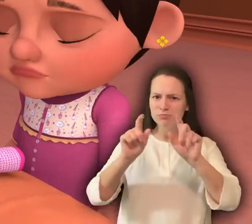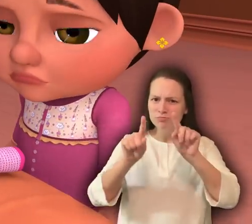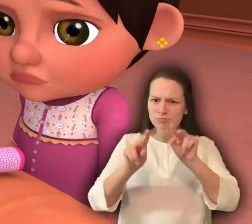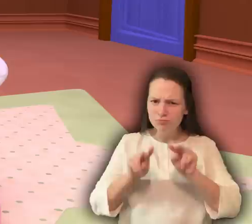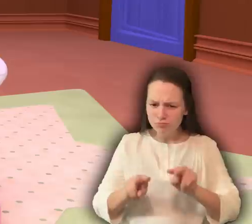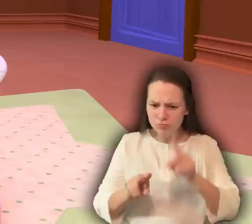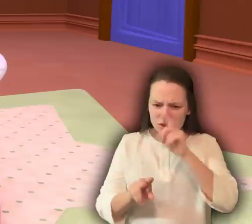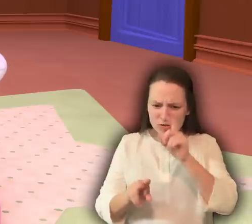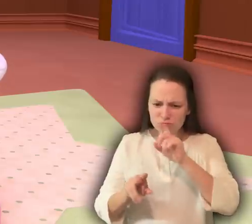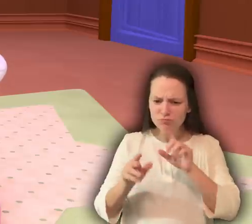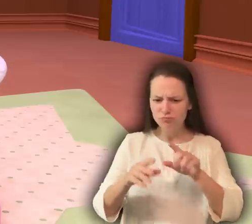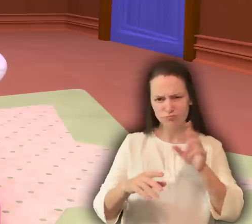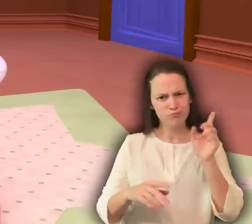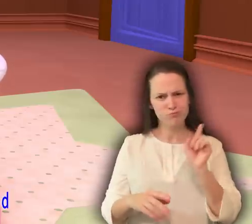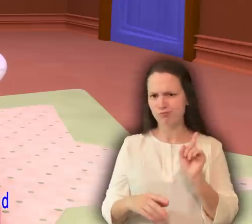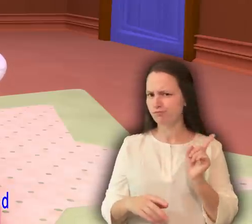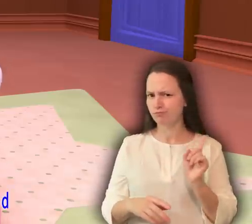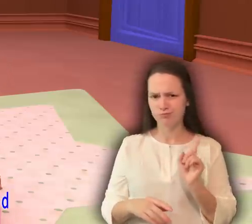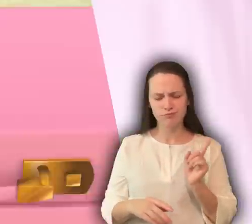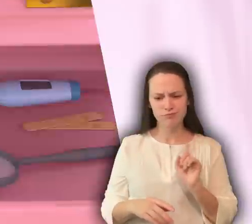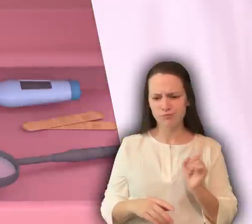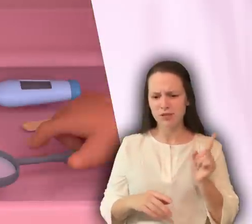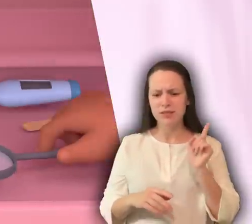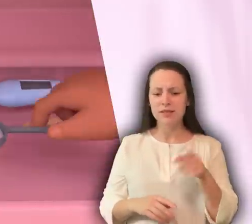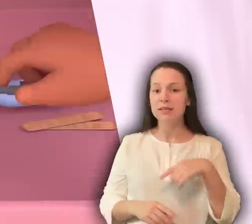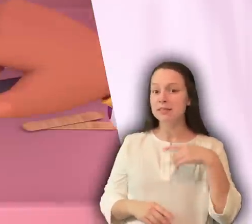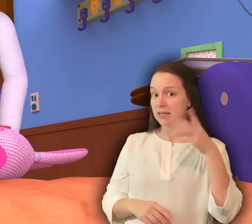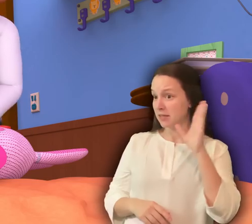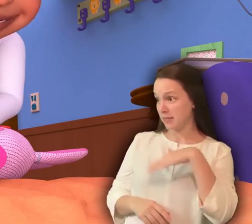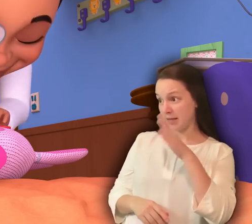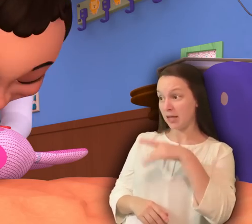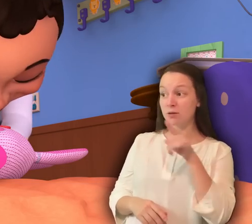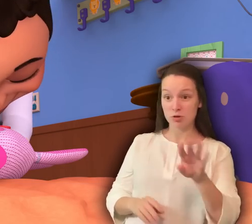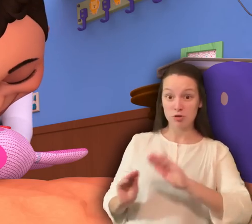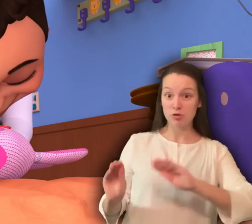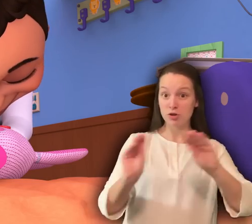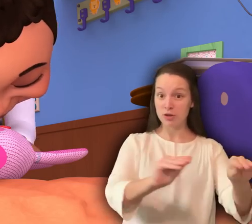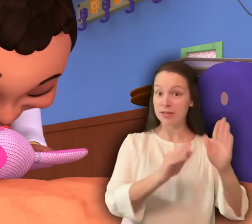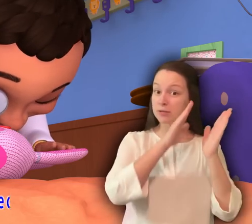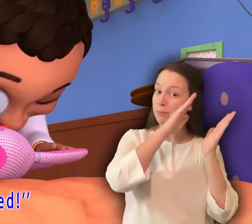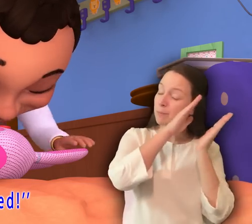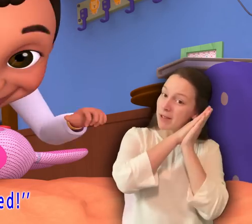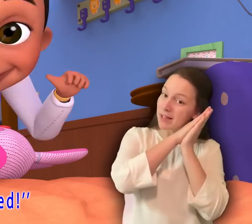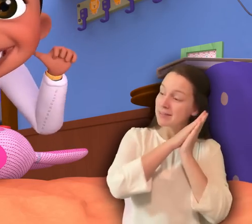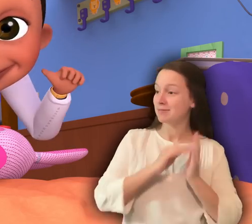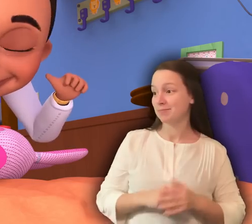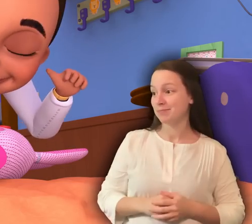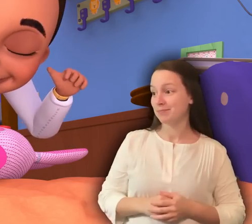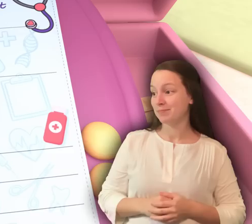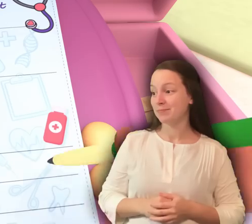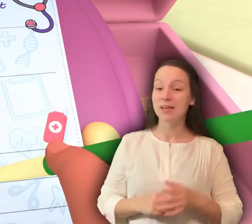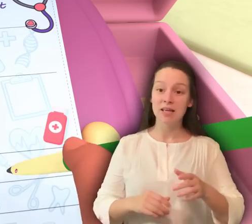he looked at the dolly and he shook his head and he said Miss Polly put her straight to